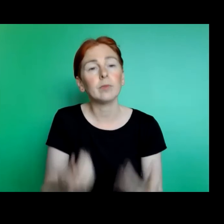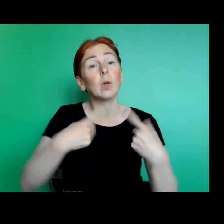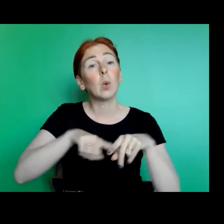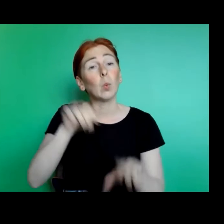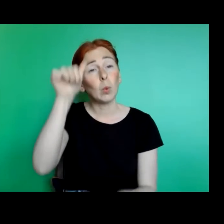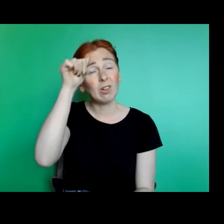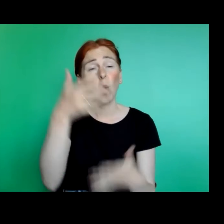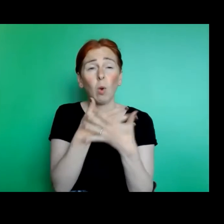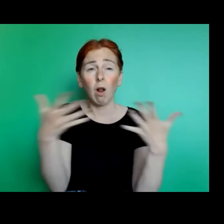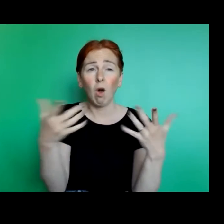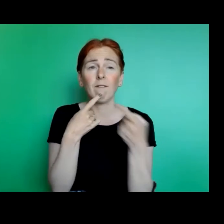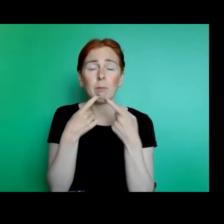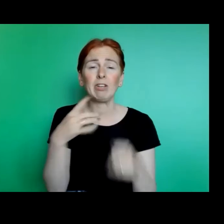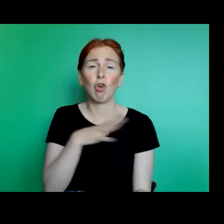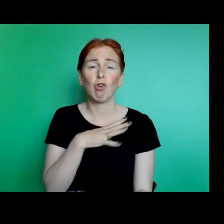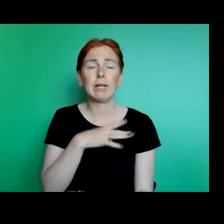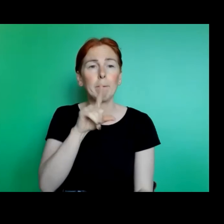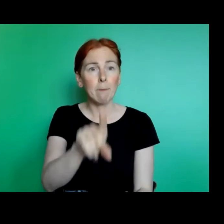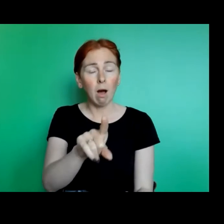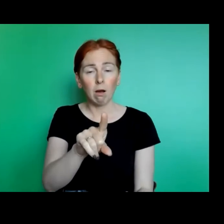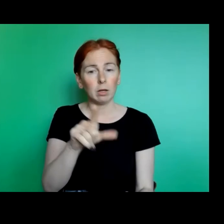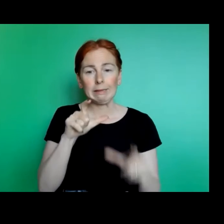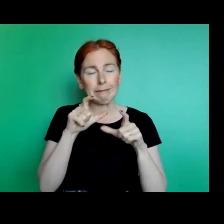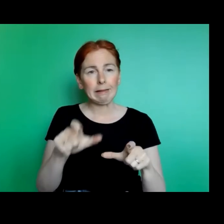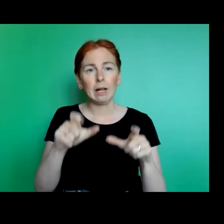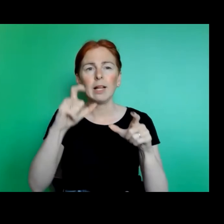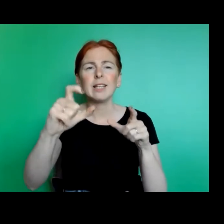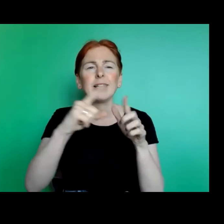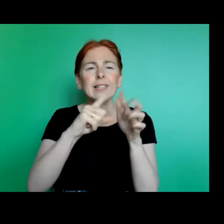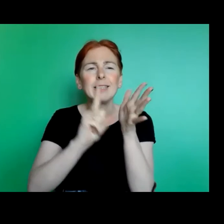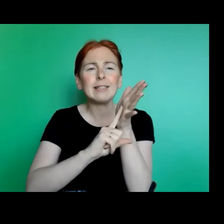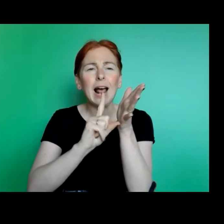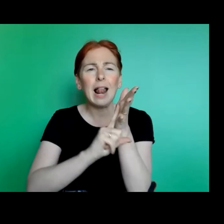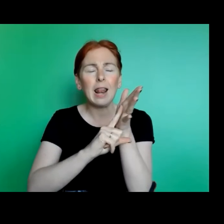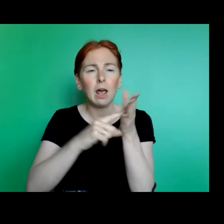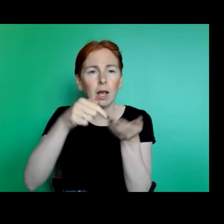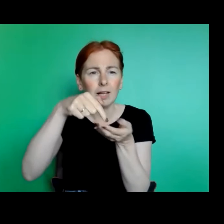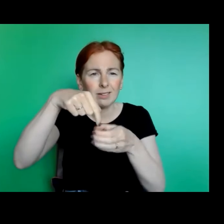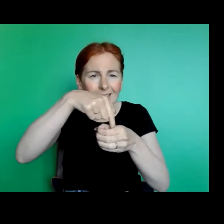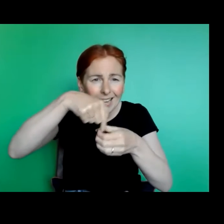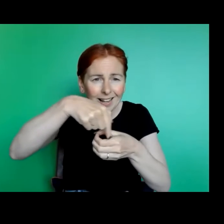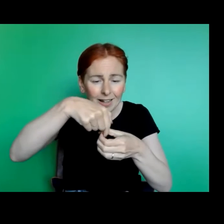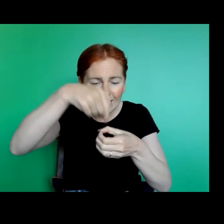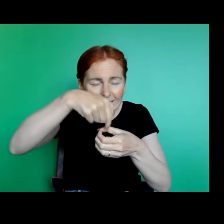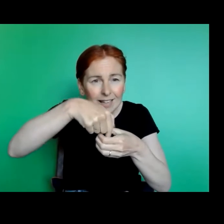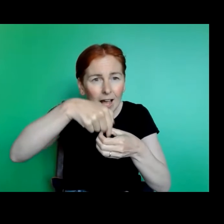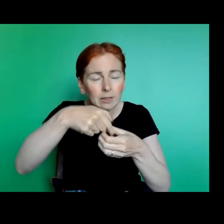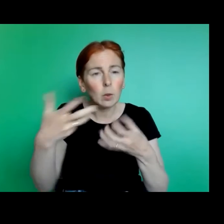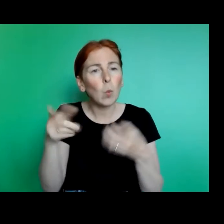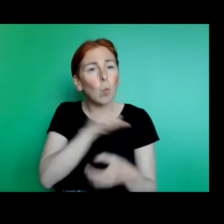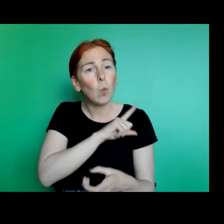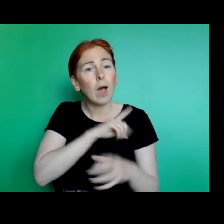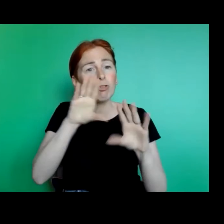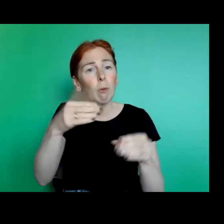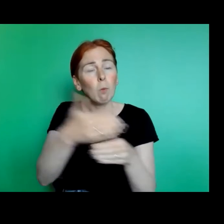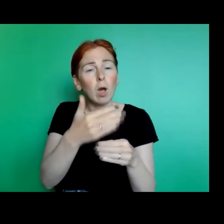much we don't know as to what's actually happening inside those cells that's stopping them from working. And so as an interesting example, there was